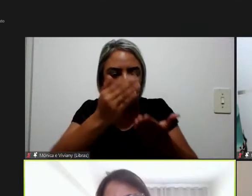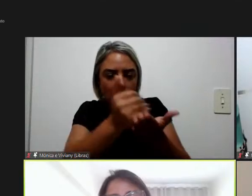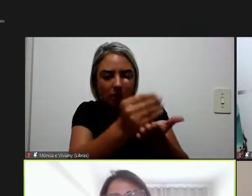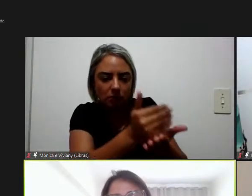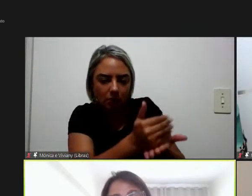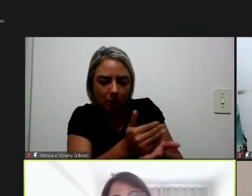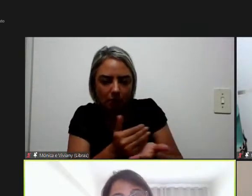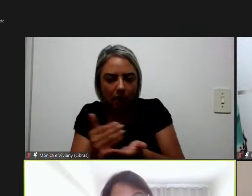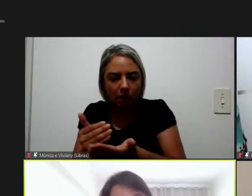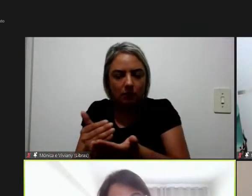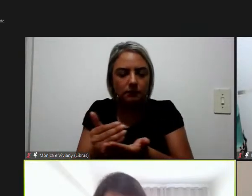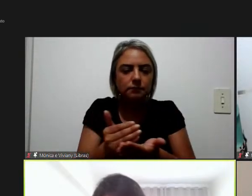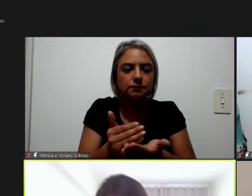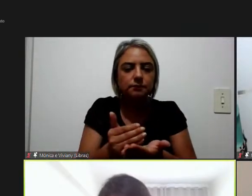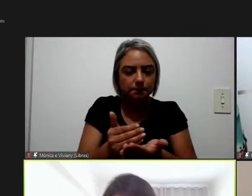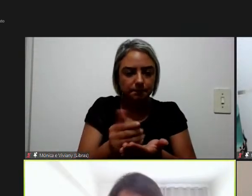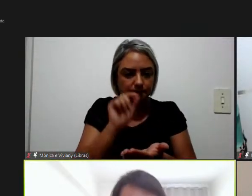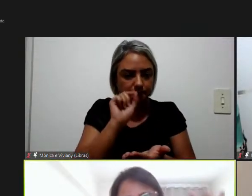this through this